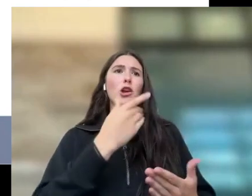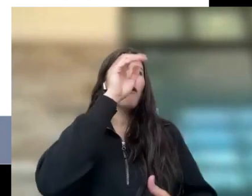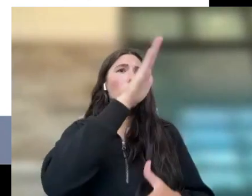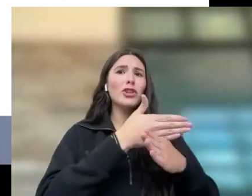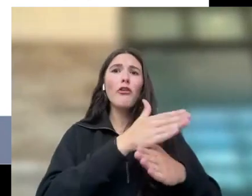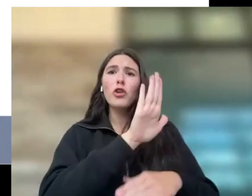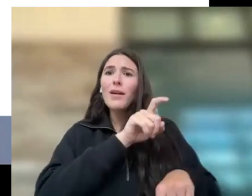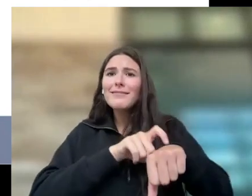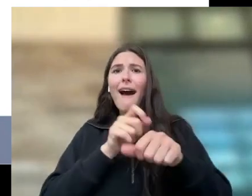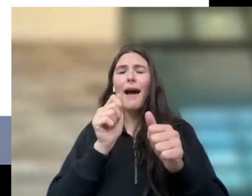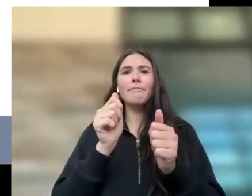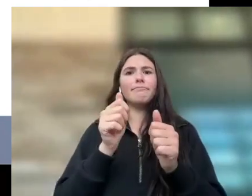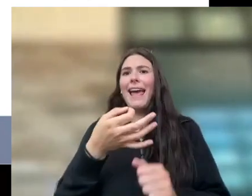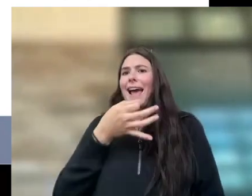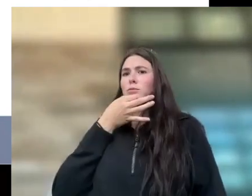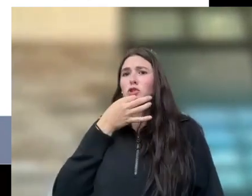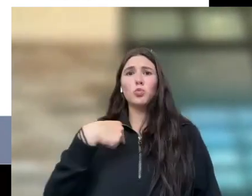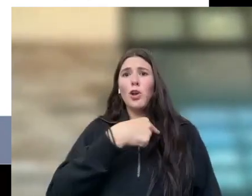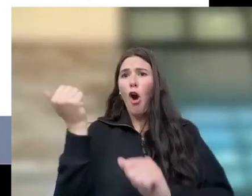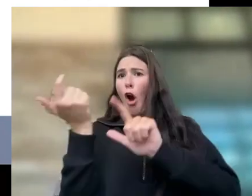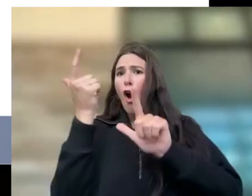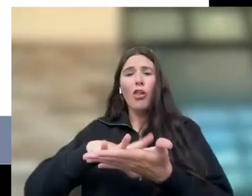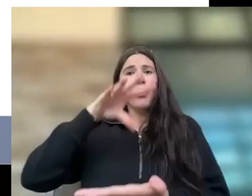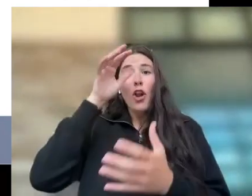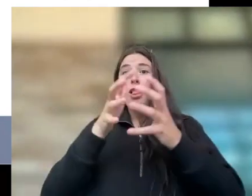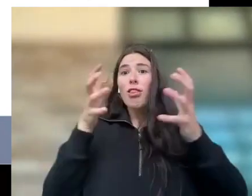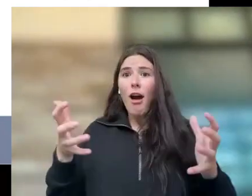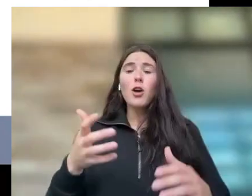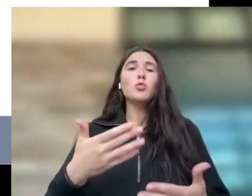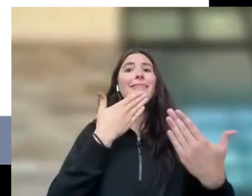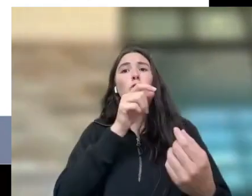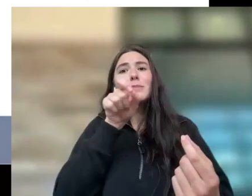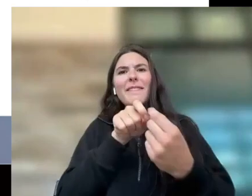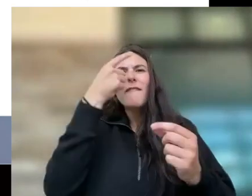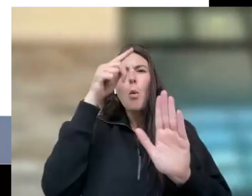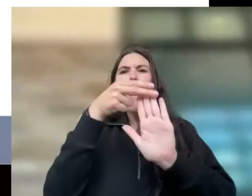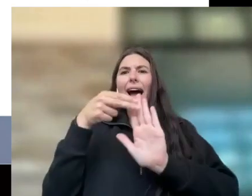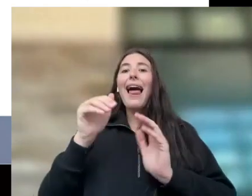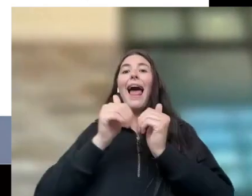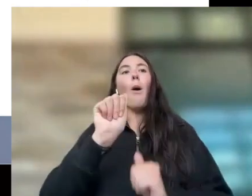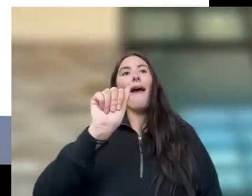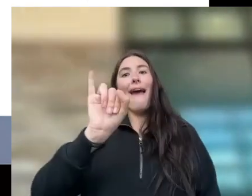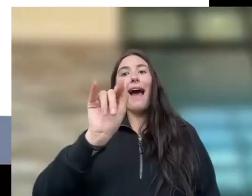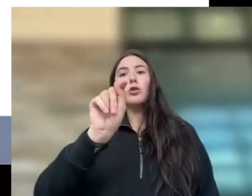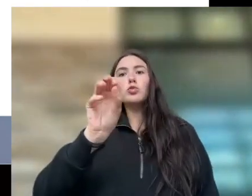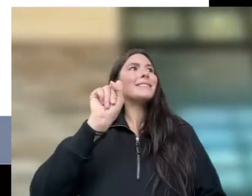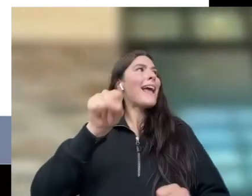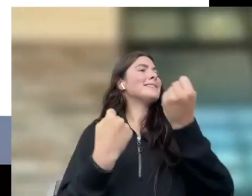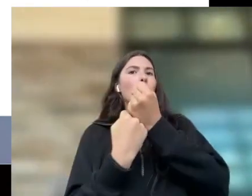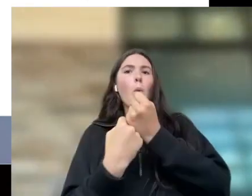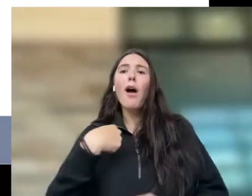expertise. We totally learned a lot. Thank you specifically for highlighting how AI tools can support interpreters while